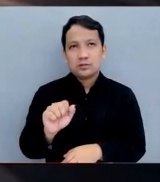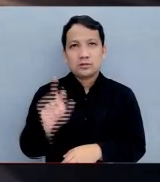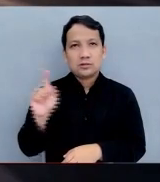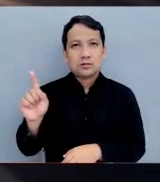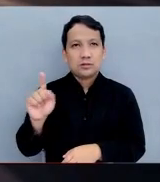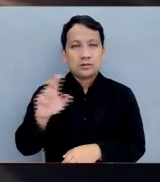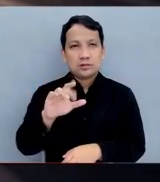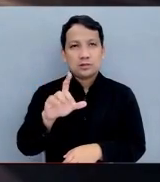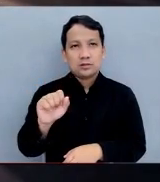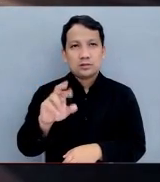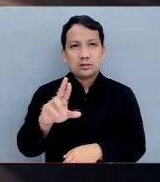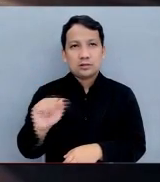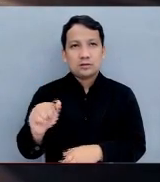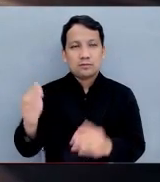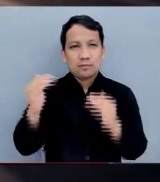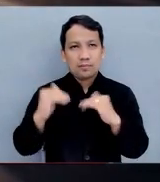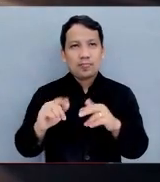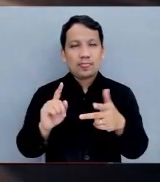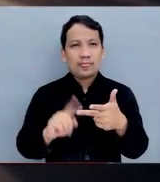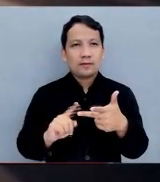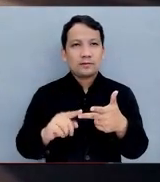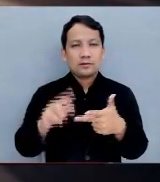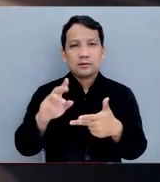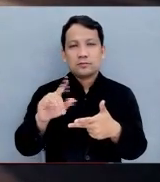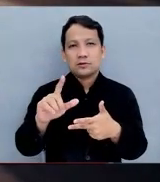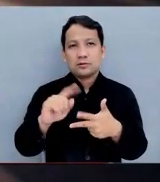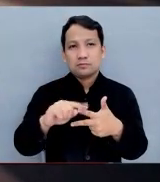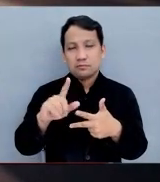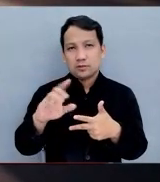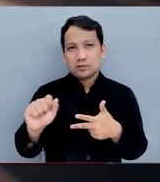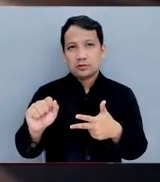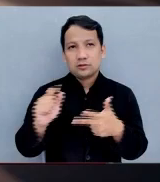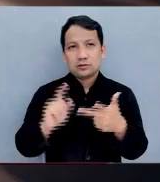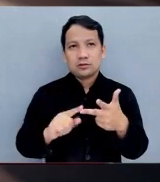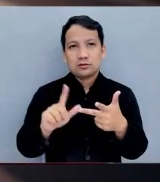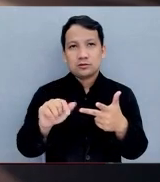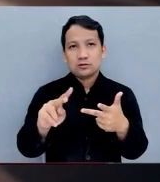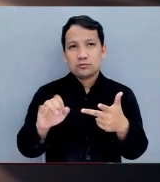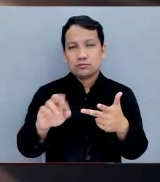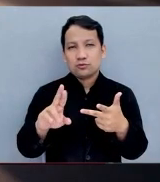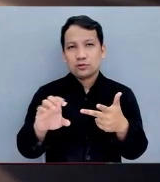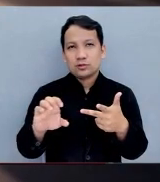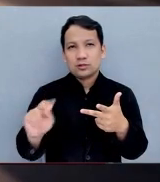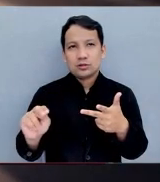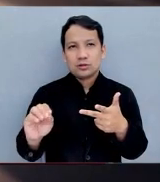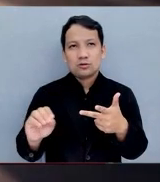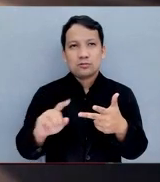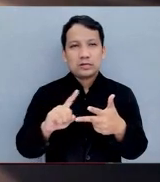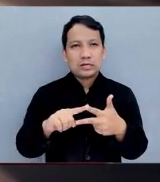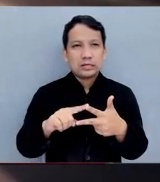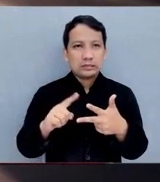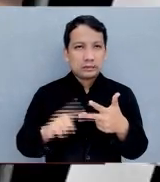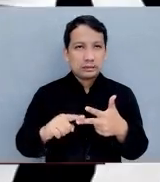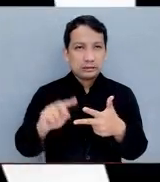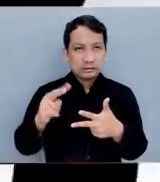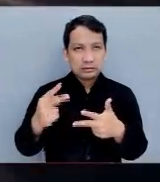Russell Reyes, na sinundan ni na Matthew Spencer Ang at Luis Moreno sa second at third